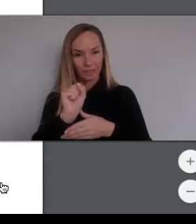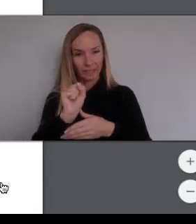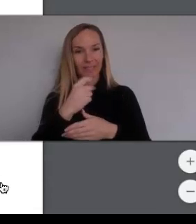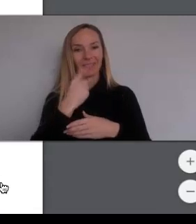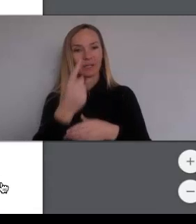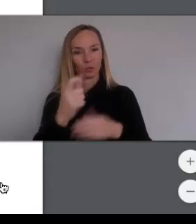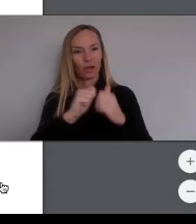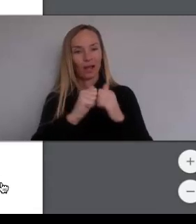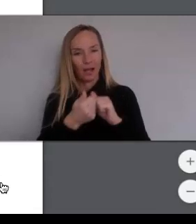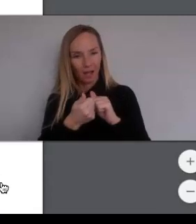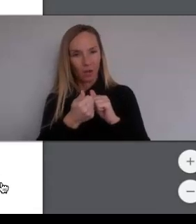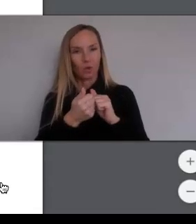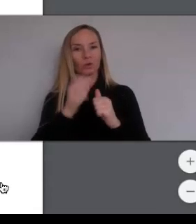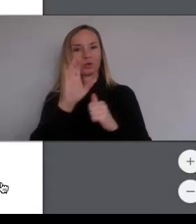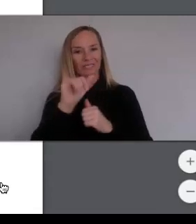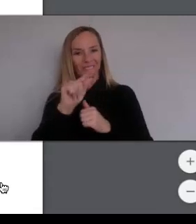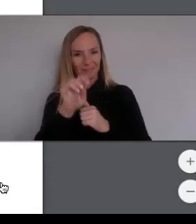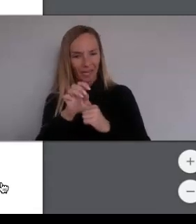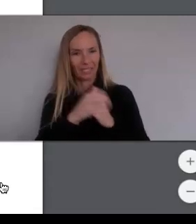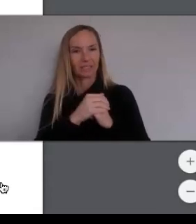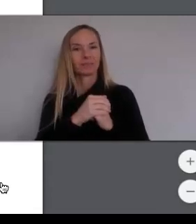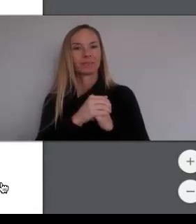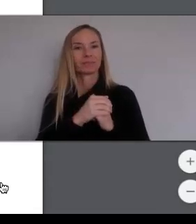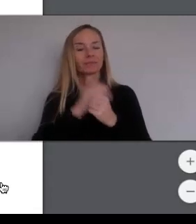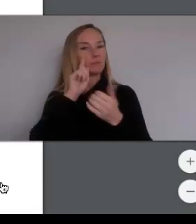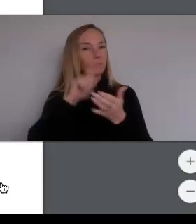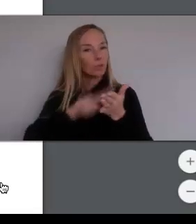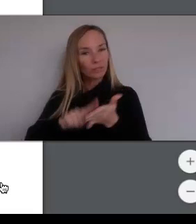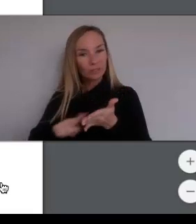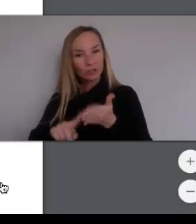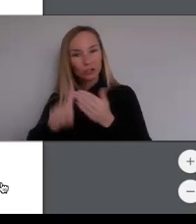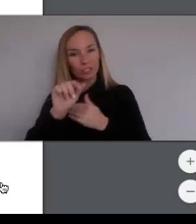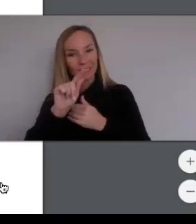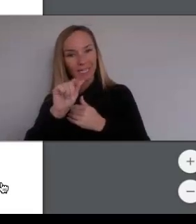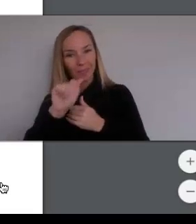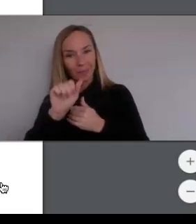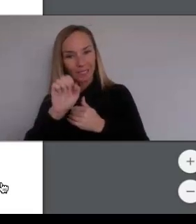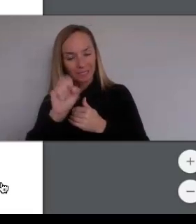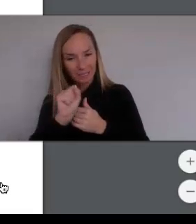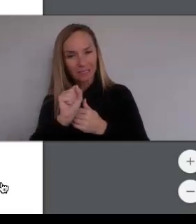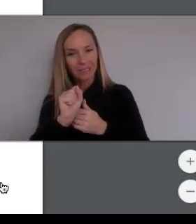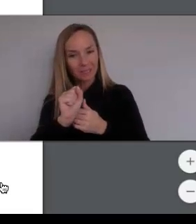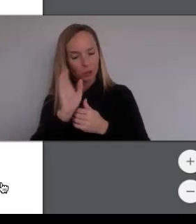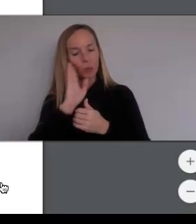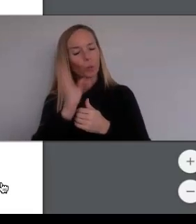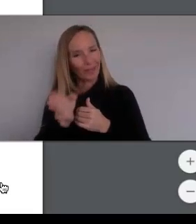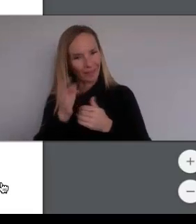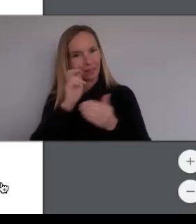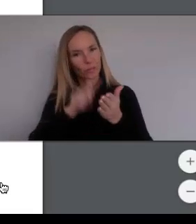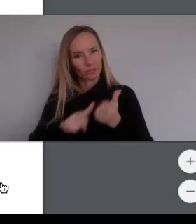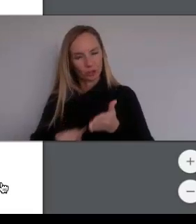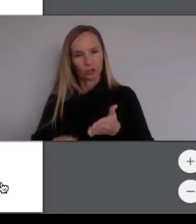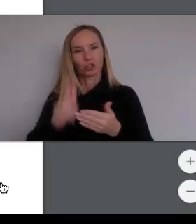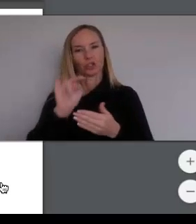tells you how to source cite there. If you're looking at research databases, you'll definitely be looking at research databases in